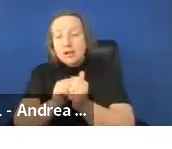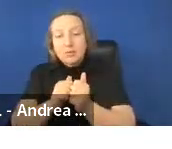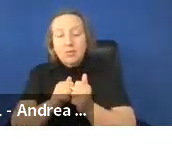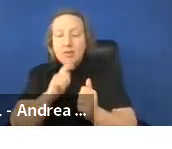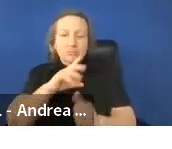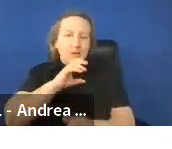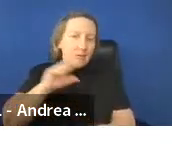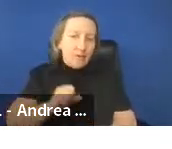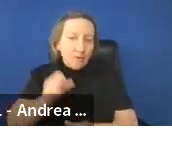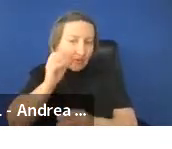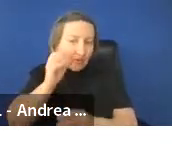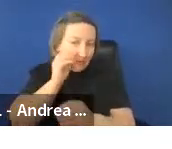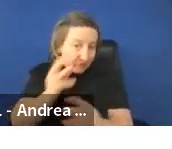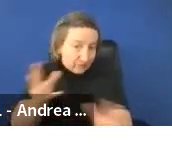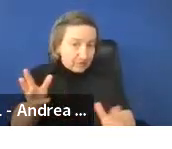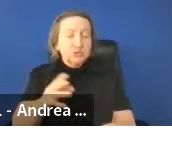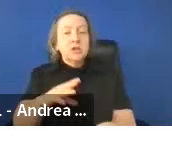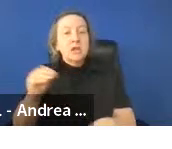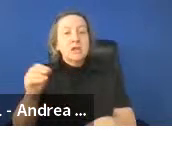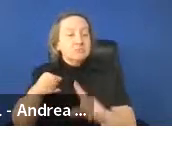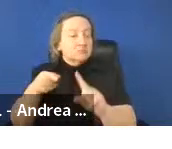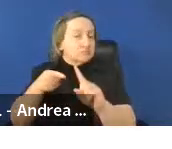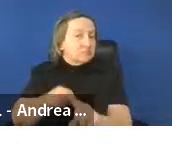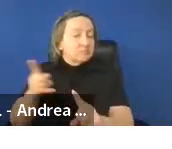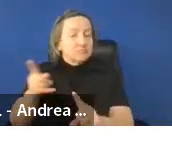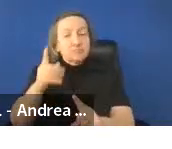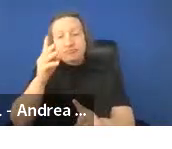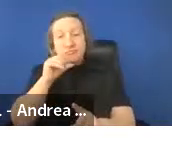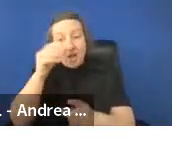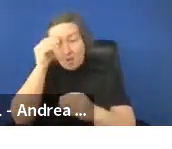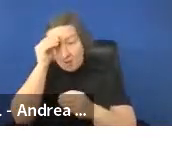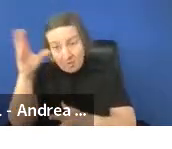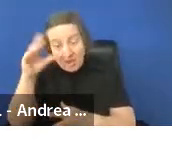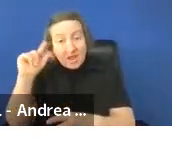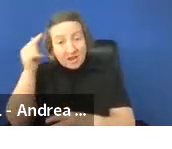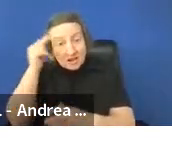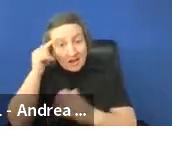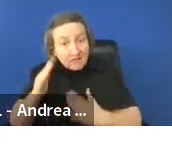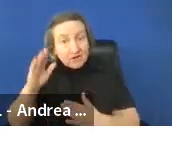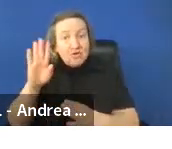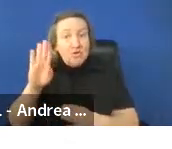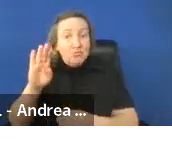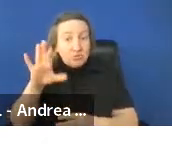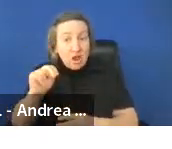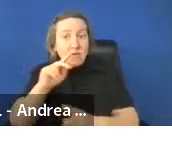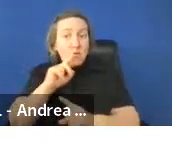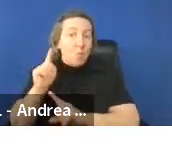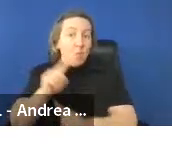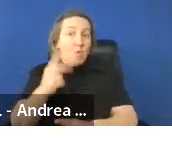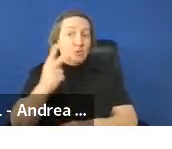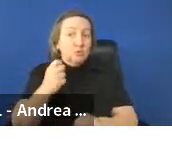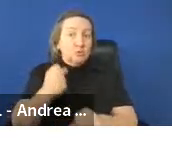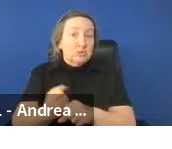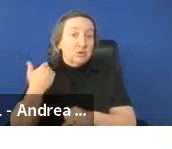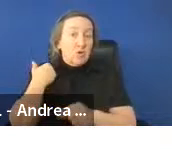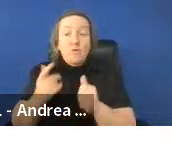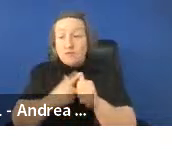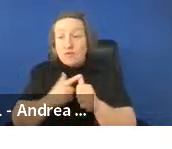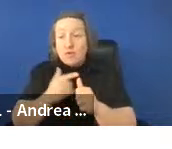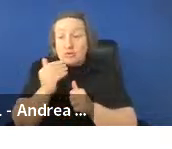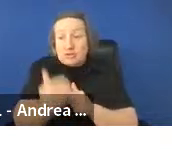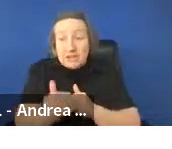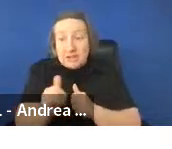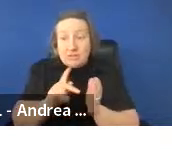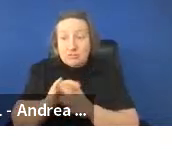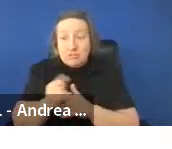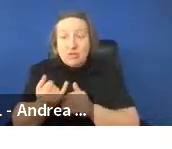outdated information, and they specifically disobeyed Governor Brown's order more than 2 years ago that the first step in this project would